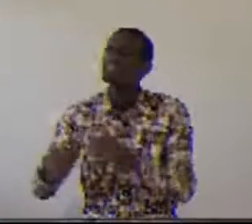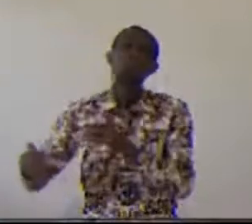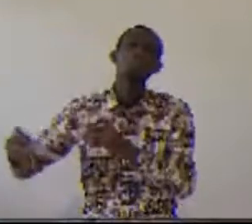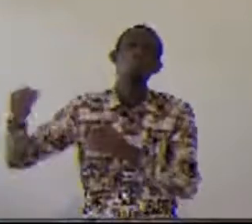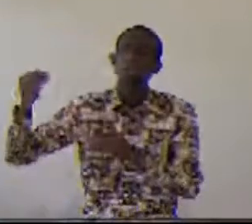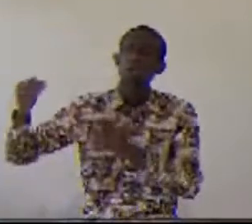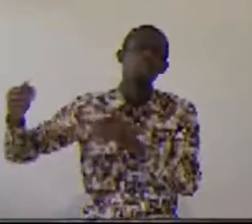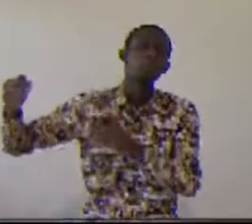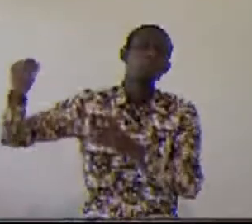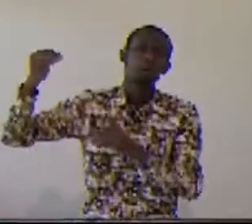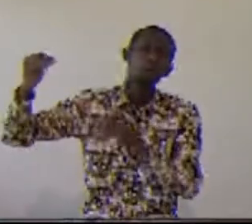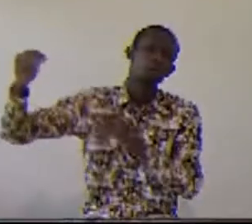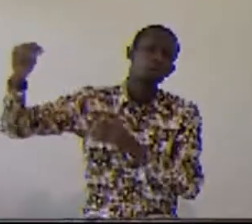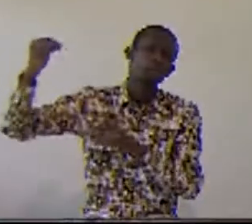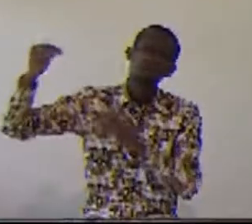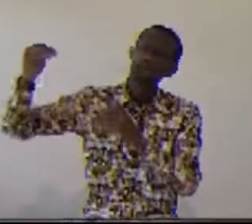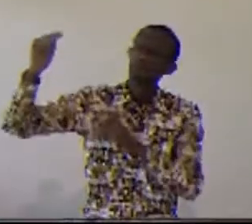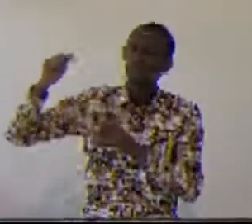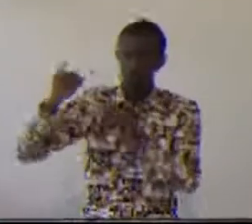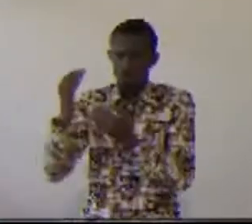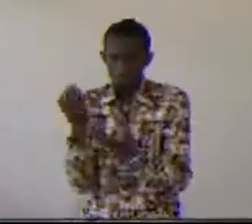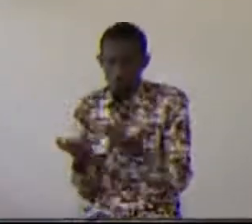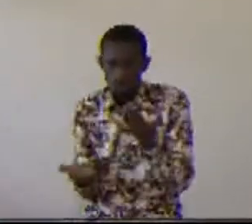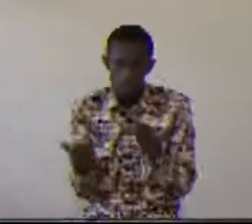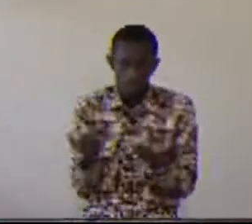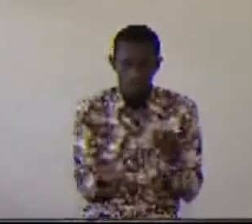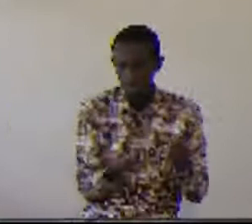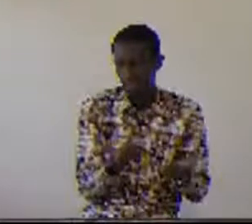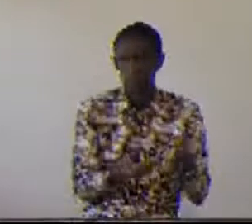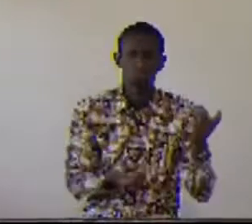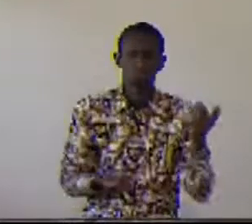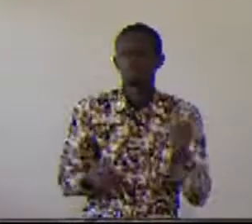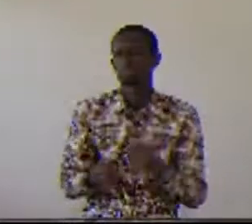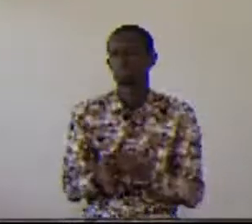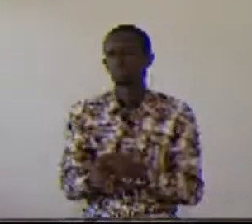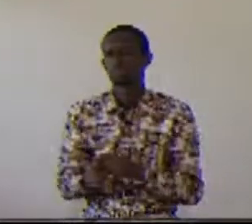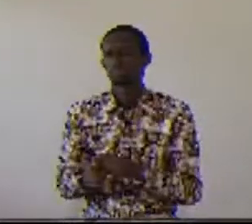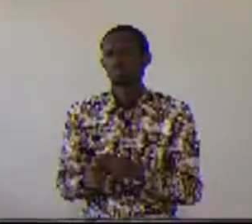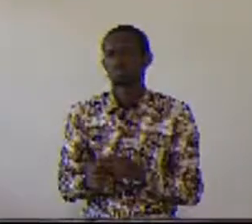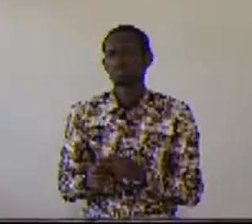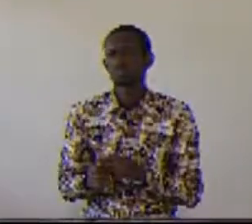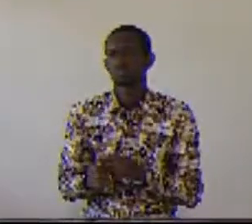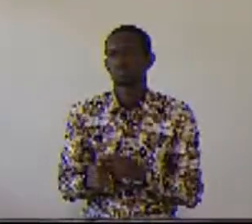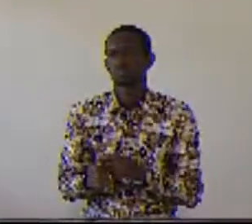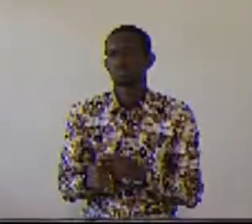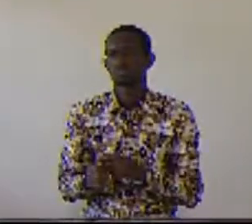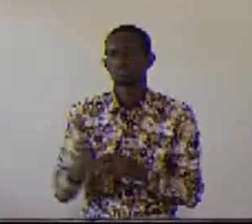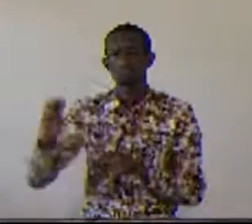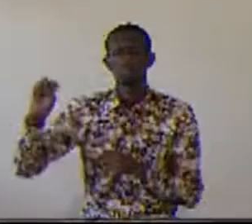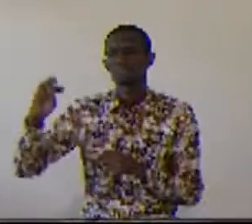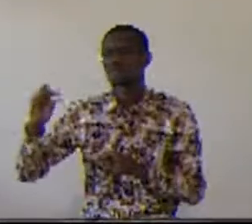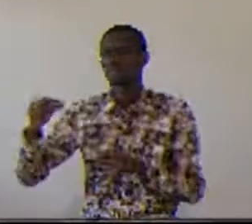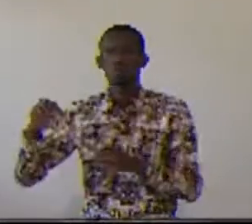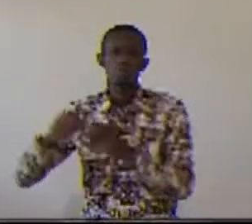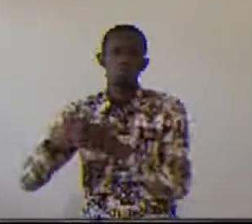point compared to magnesium and sodium. So what happens when